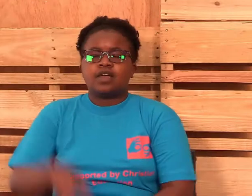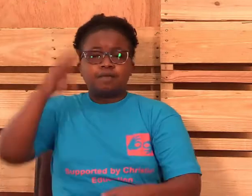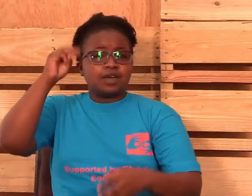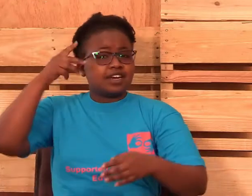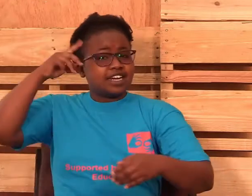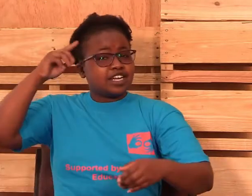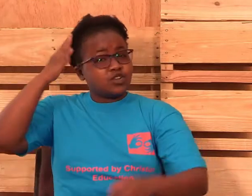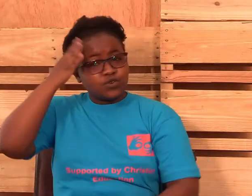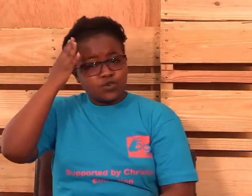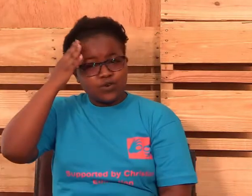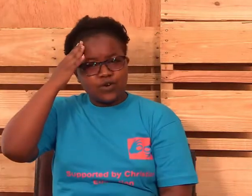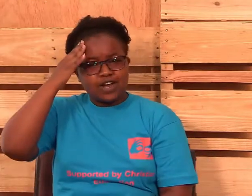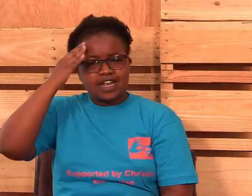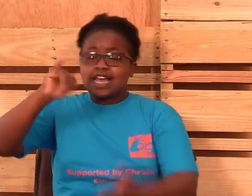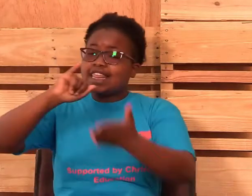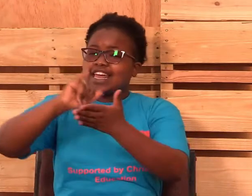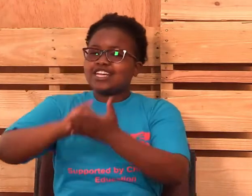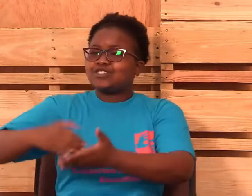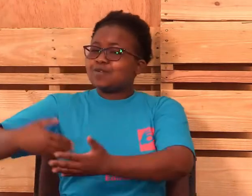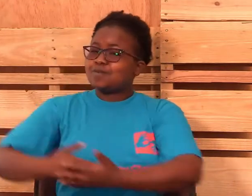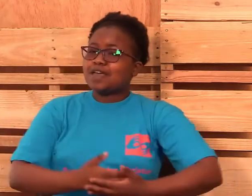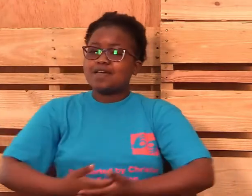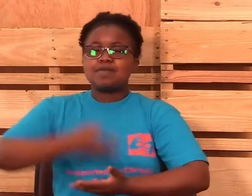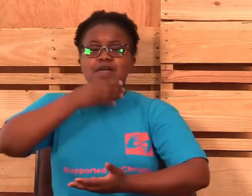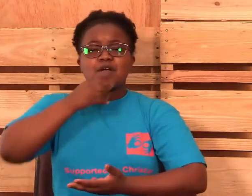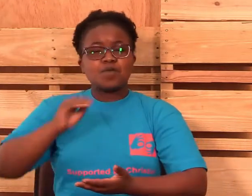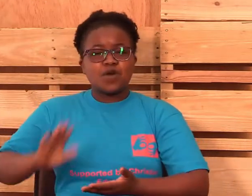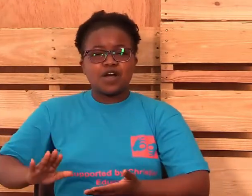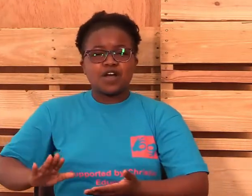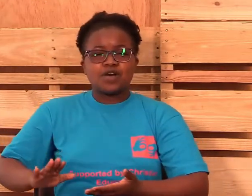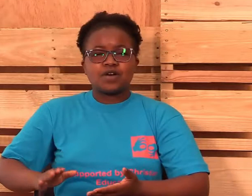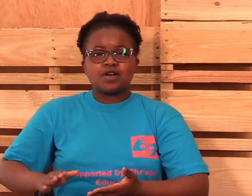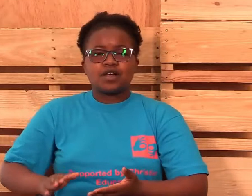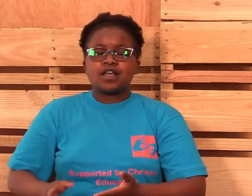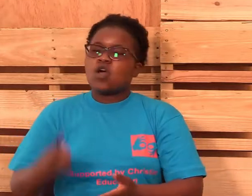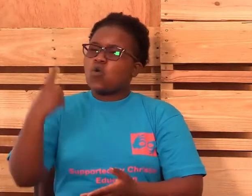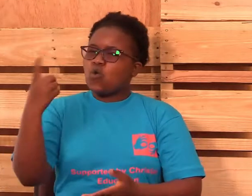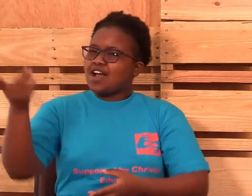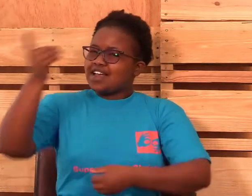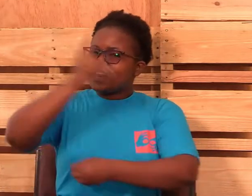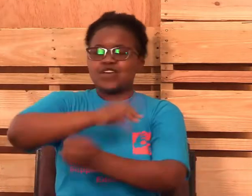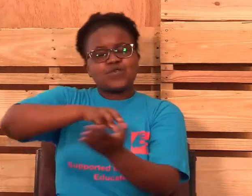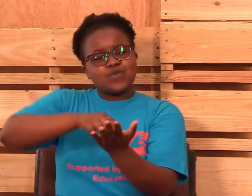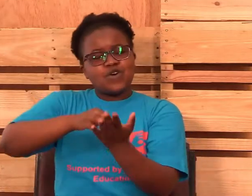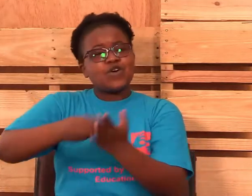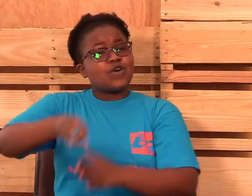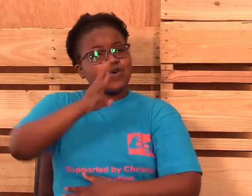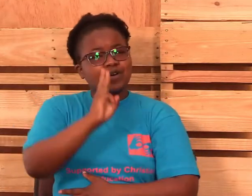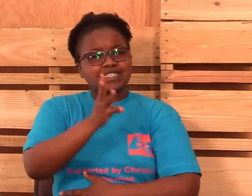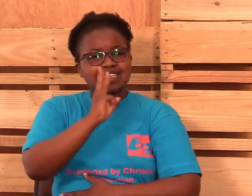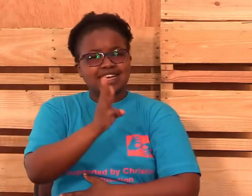Mary, did you know that your baby boy will one day walk